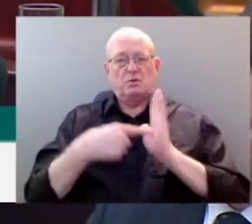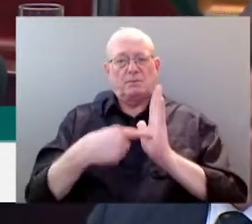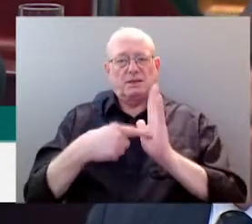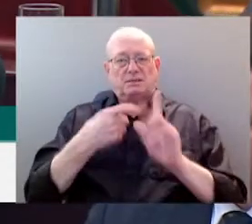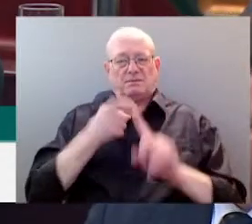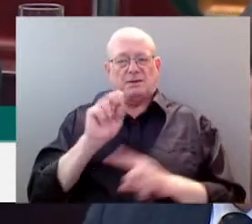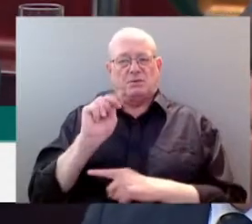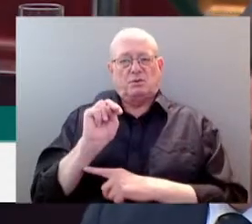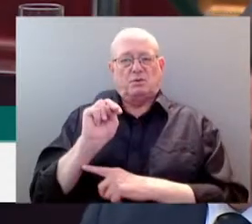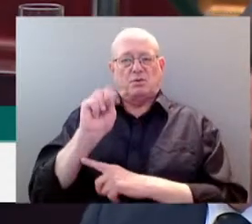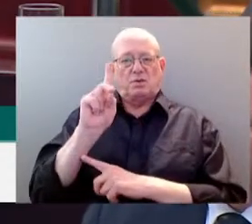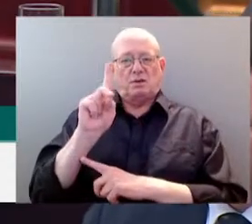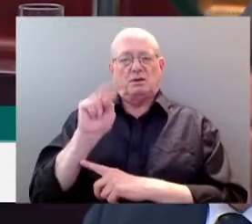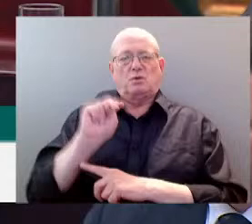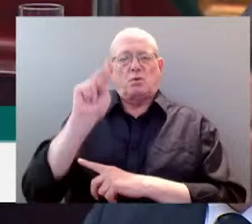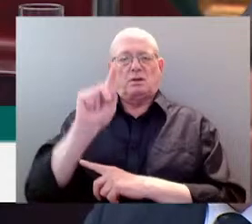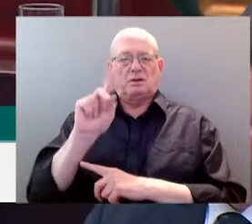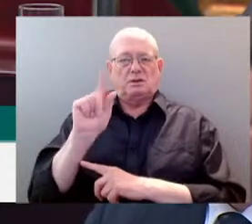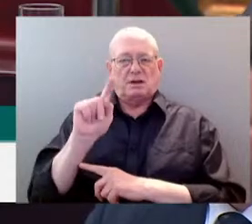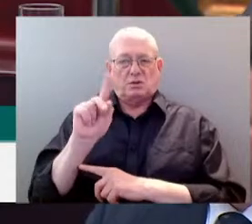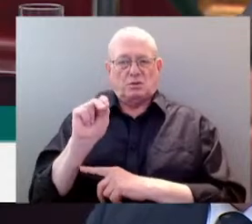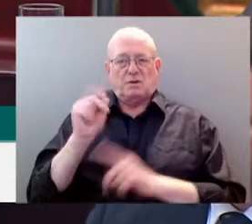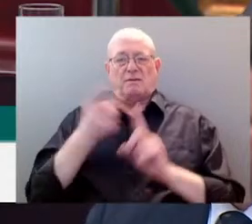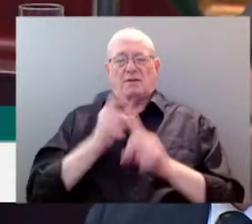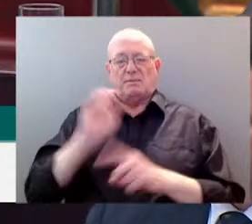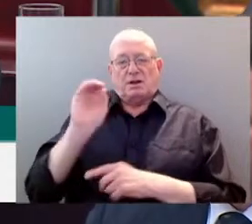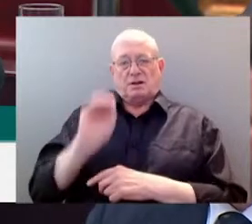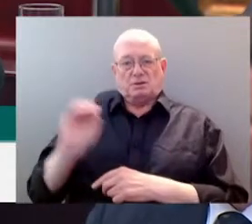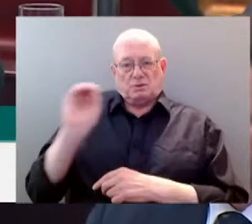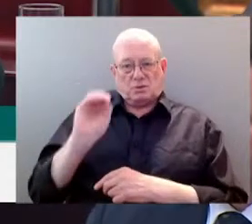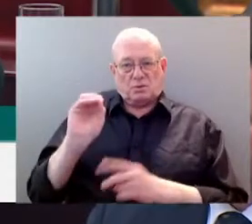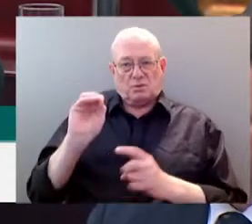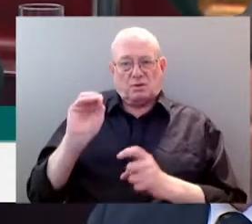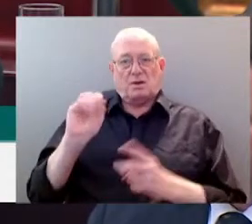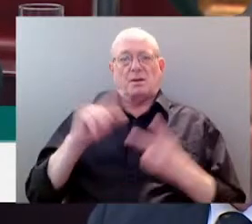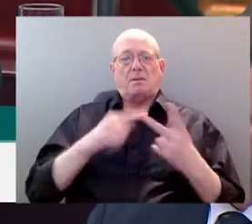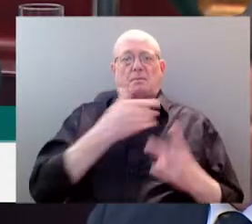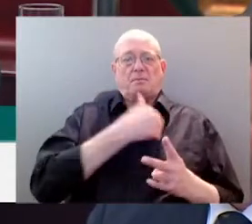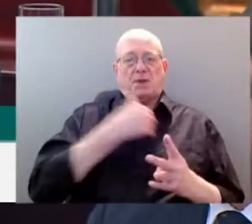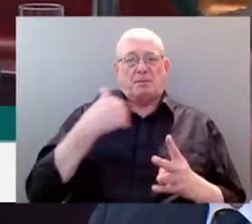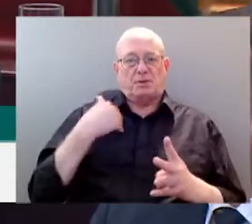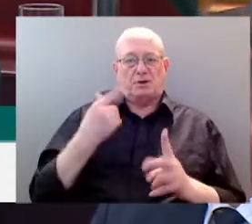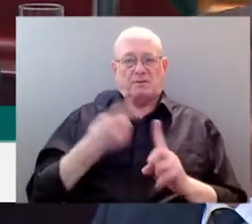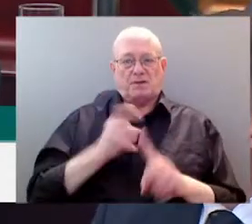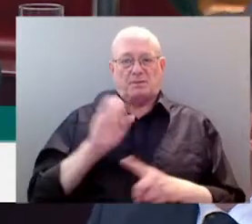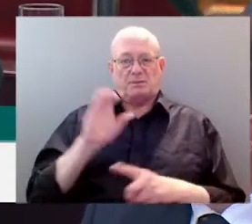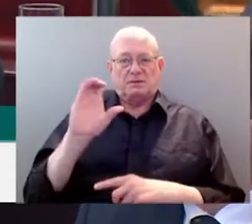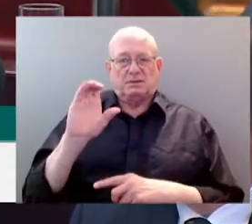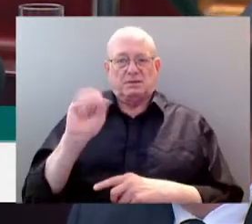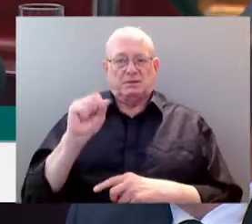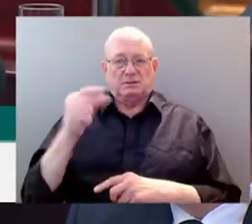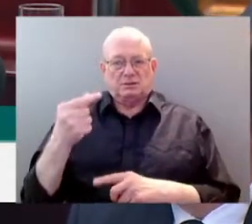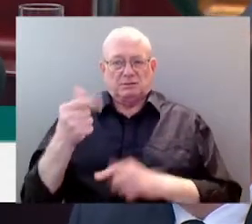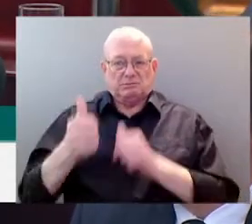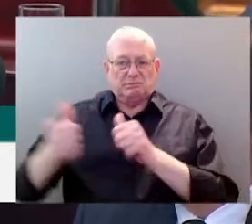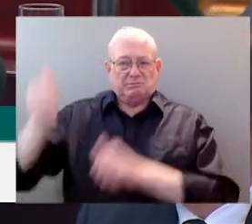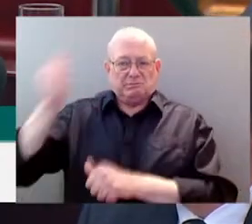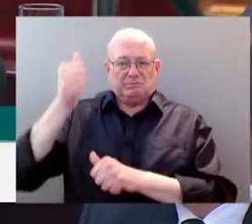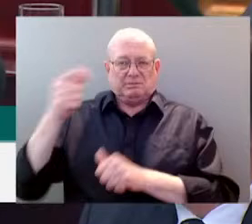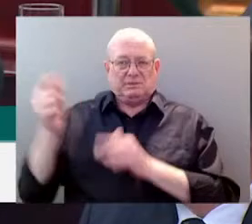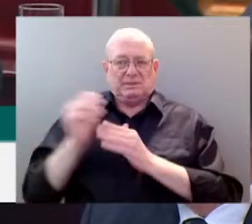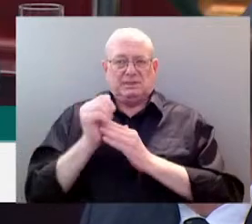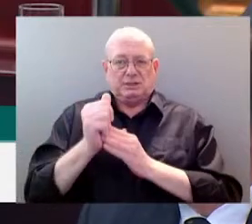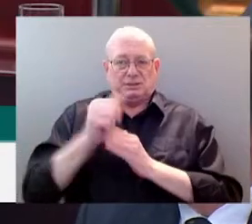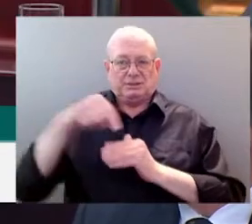from Ontario and Mr Mitch Aron senior program manager from CSG Midwest he's the cat herder on this trip Mr Speaker Mutual significance the